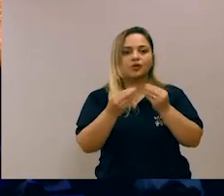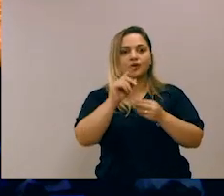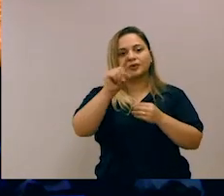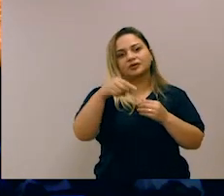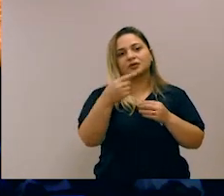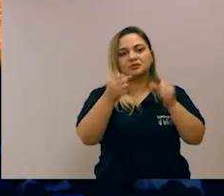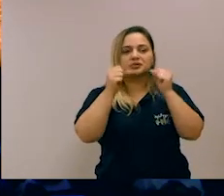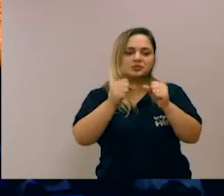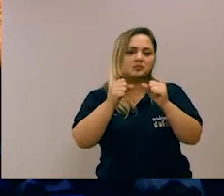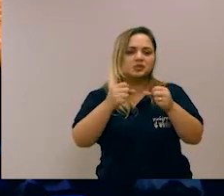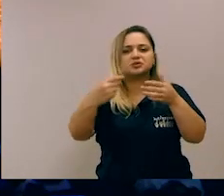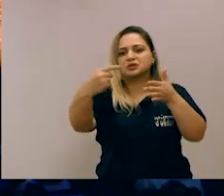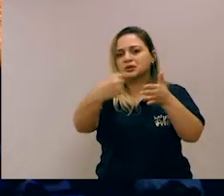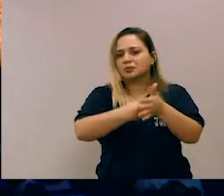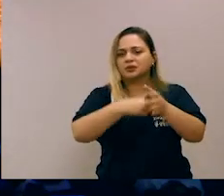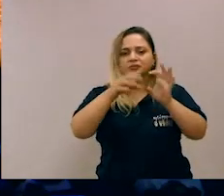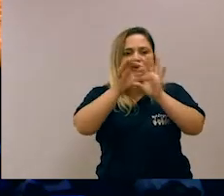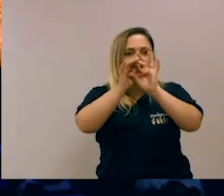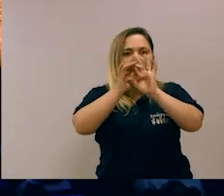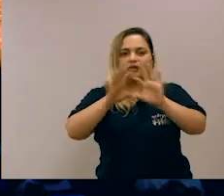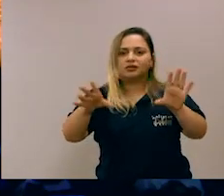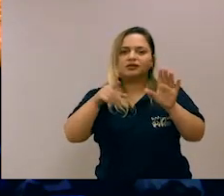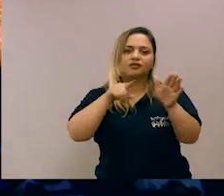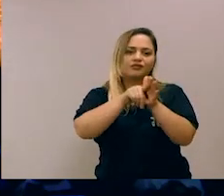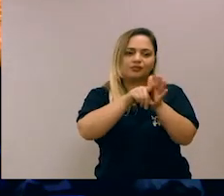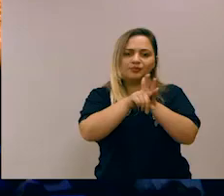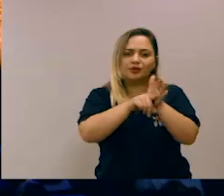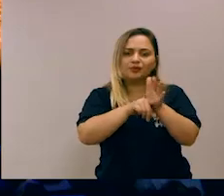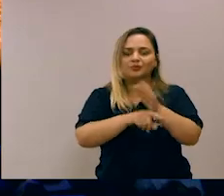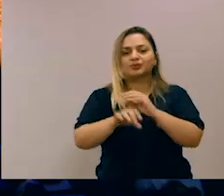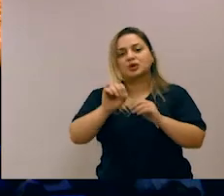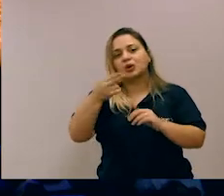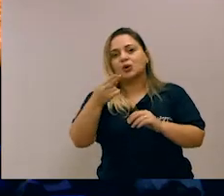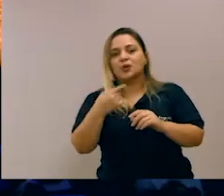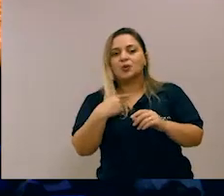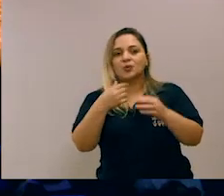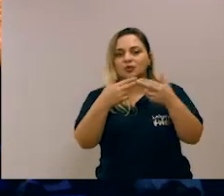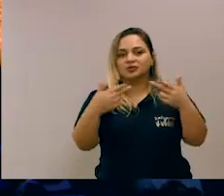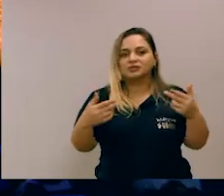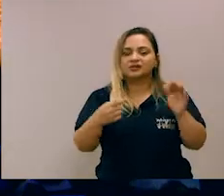And then we're going to be available for questions and anything that can be presented. Thank you so much.